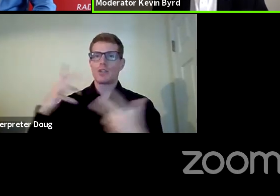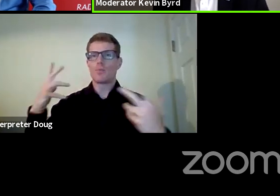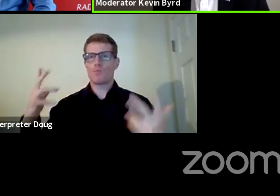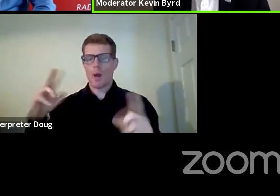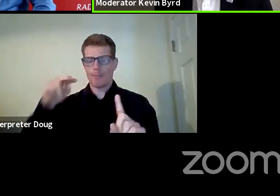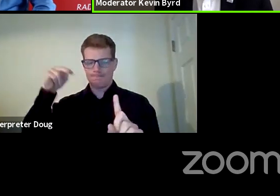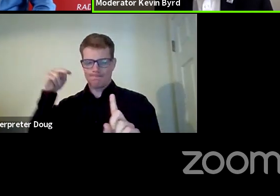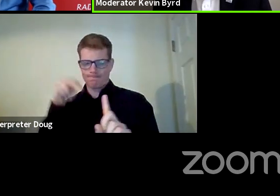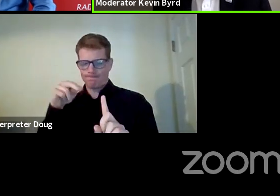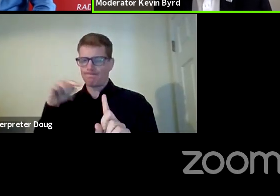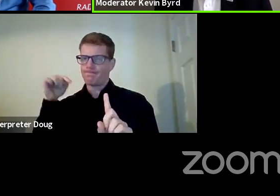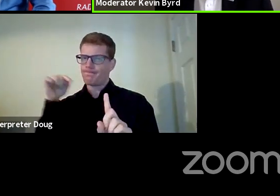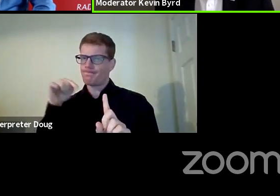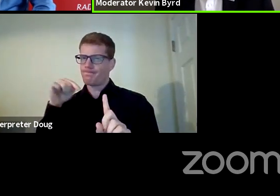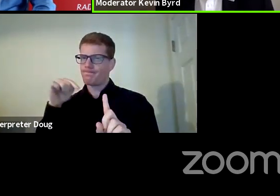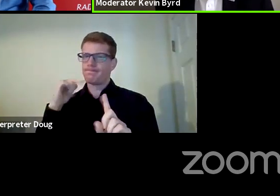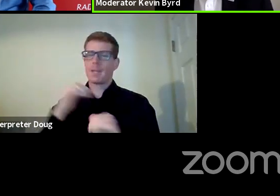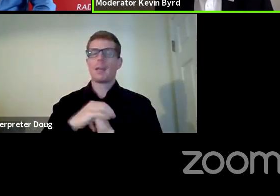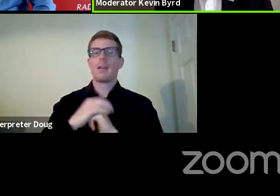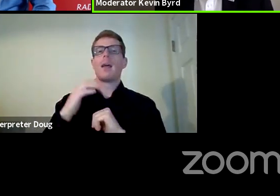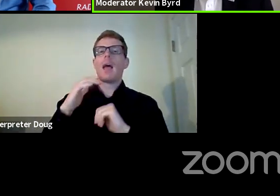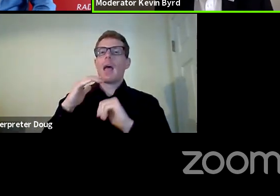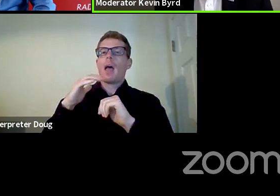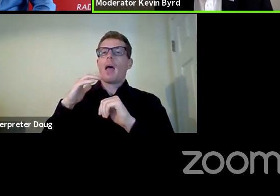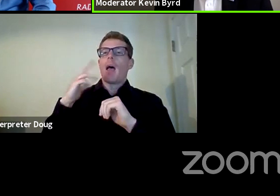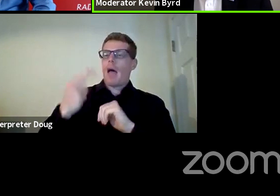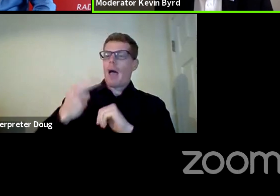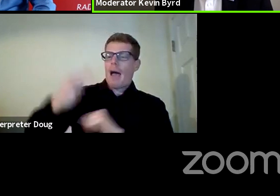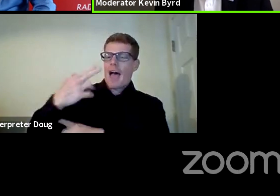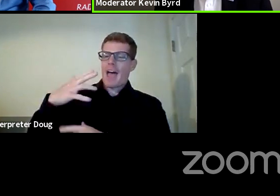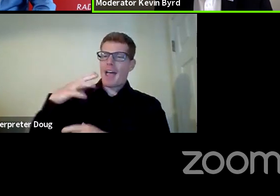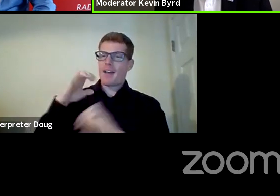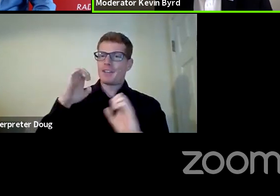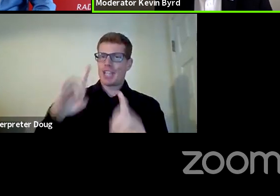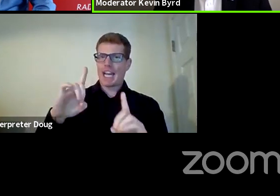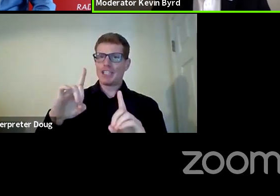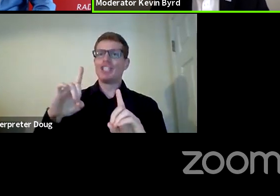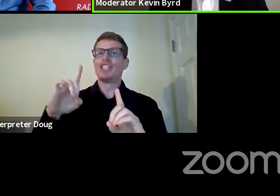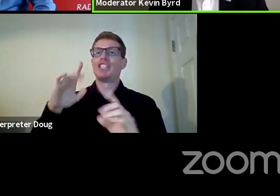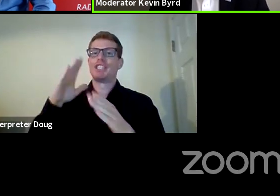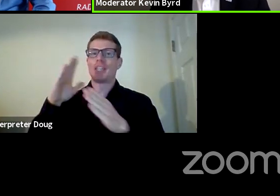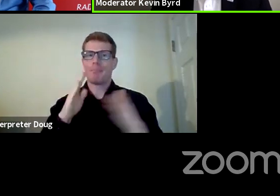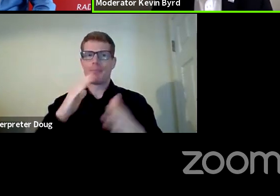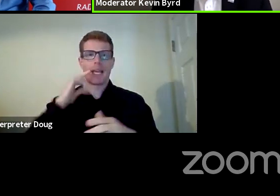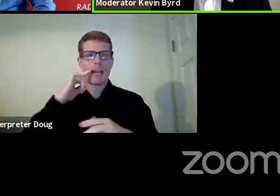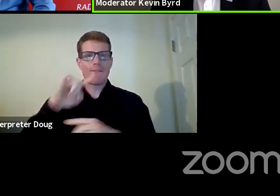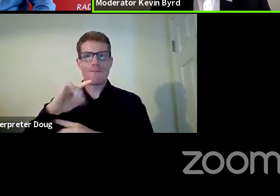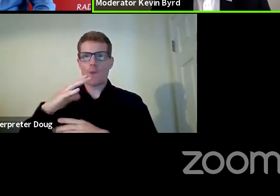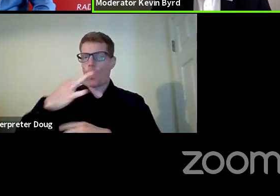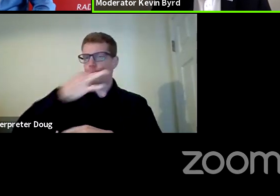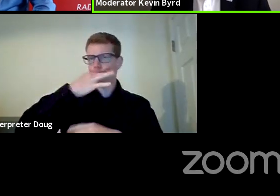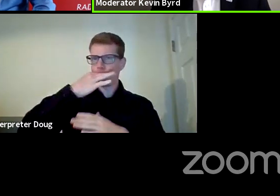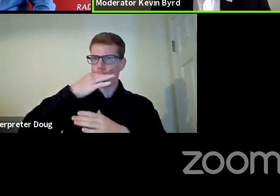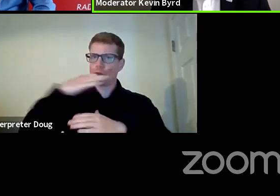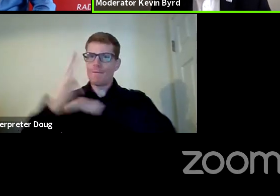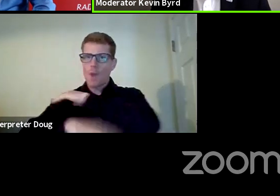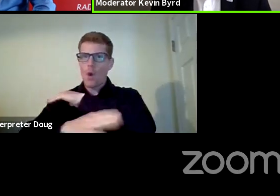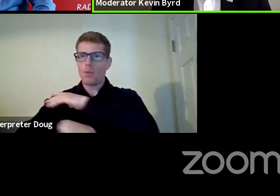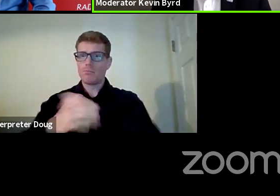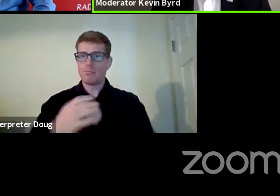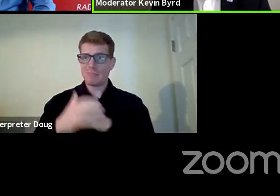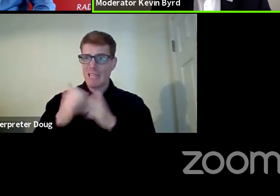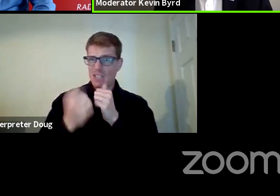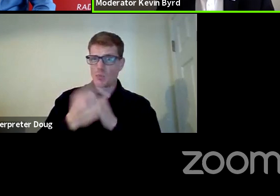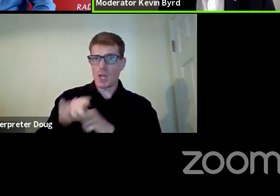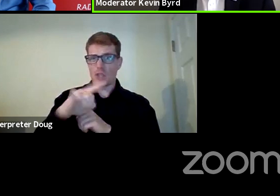the higher education plans for operations in the fall. Can each of you start us off with an overview of your institution's plans to